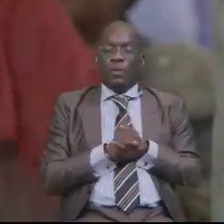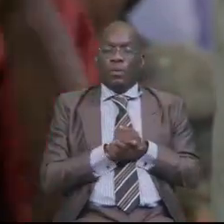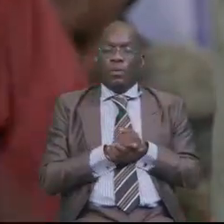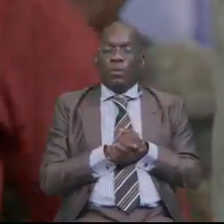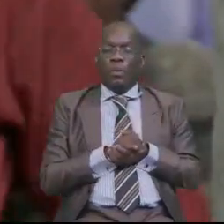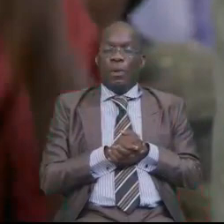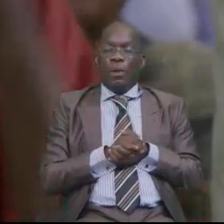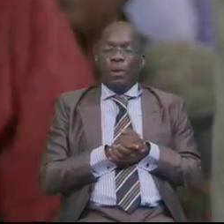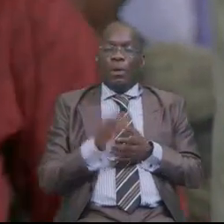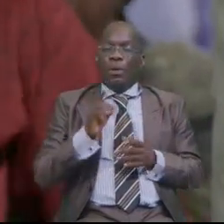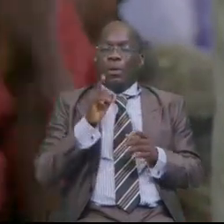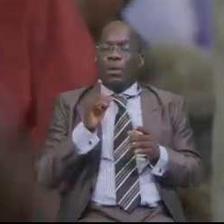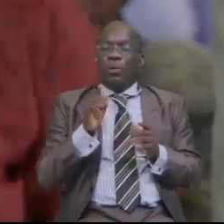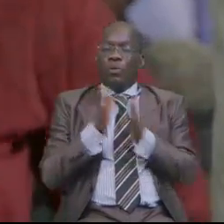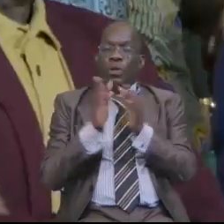Telling